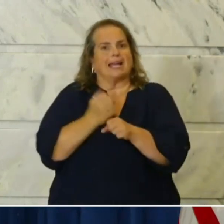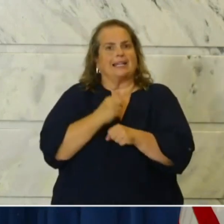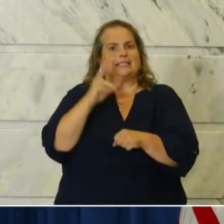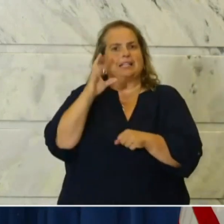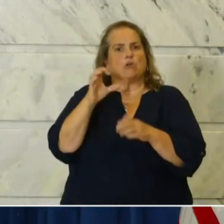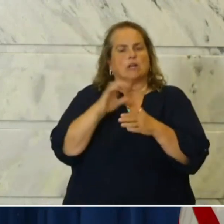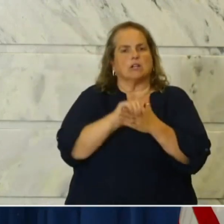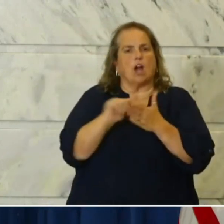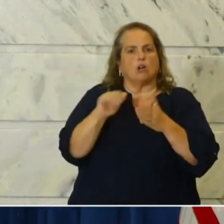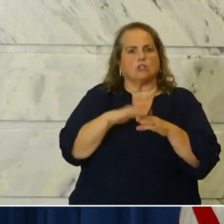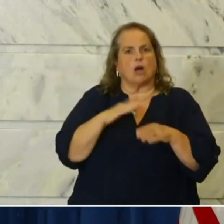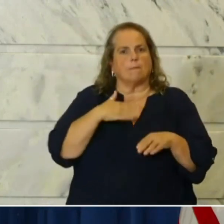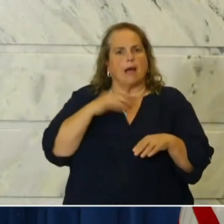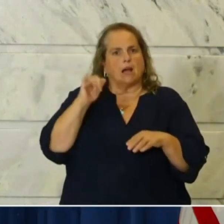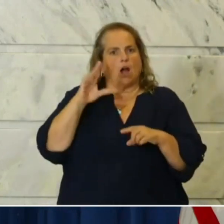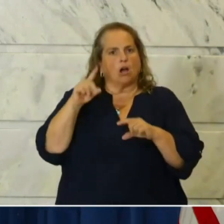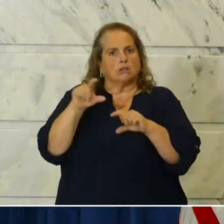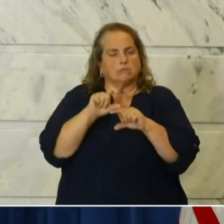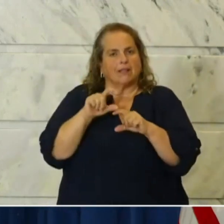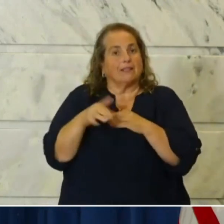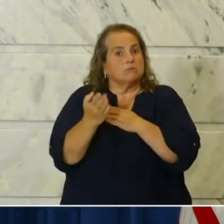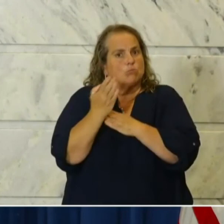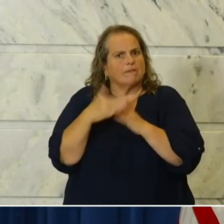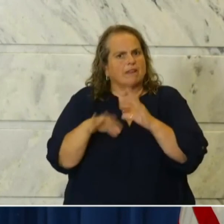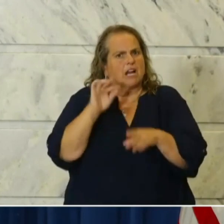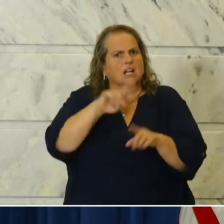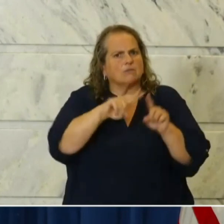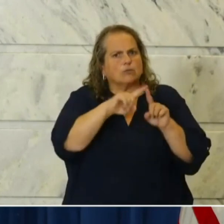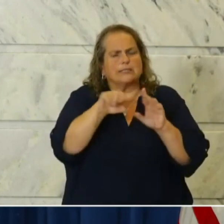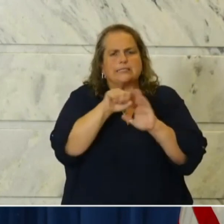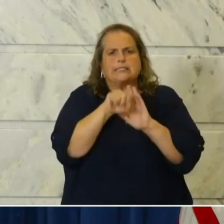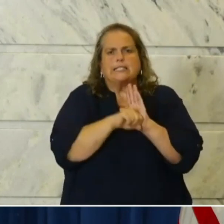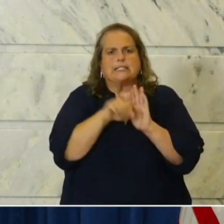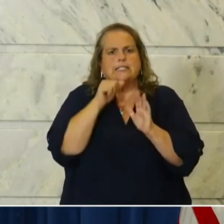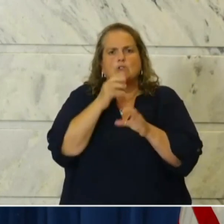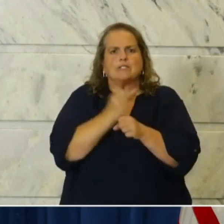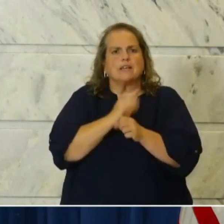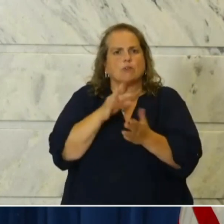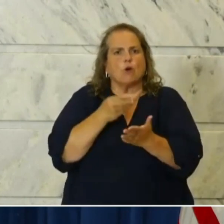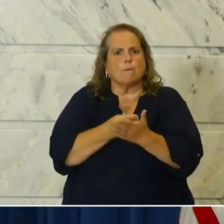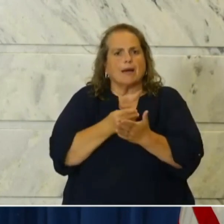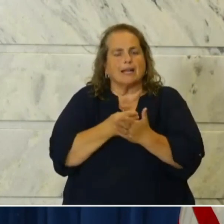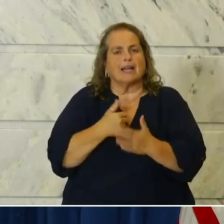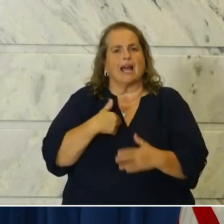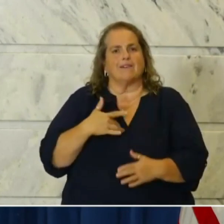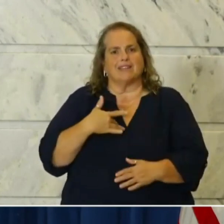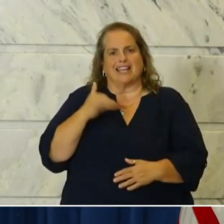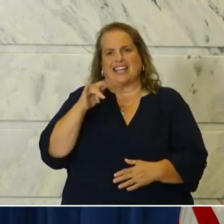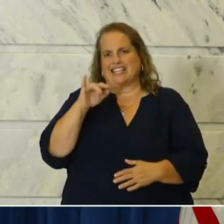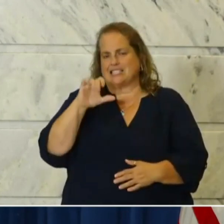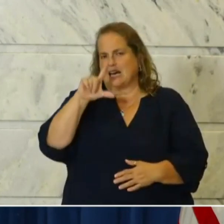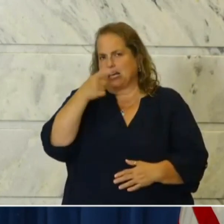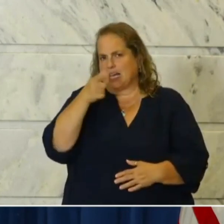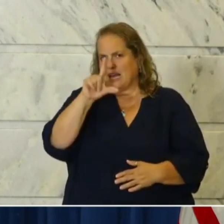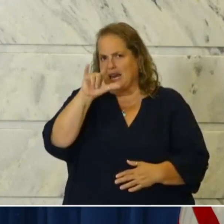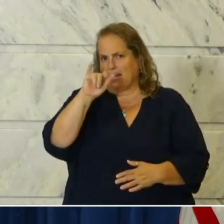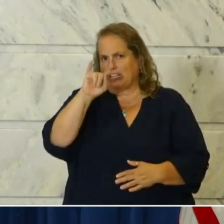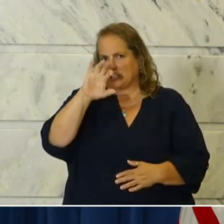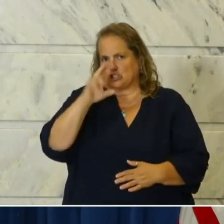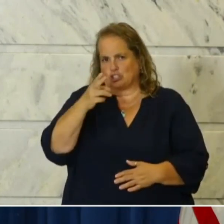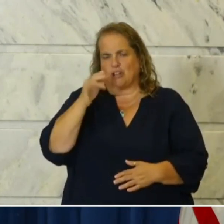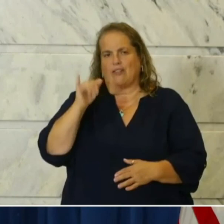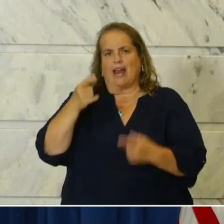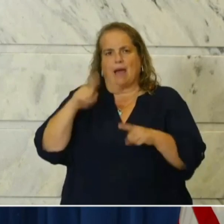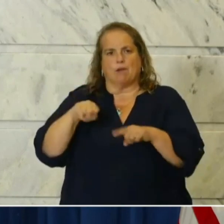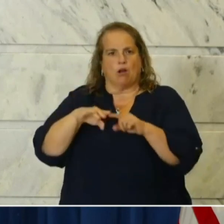morning. I found other states haven't received theirs. I believe what this is a glitch that occurred from the federal